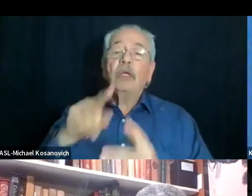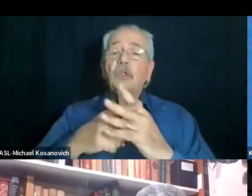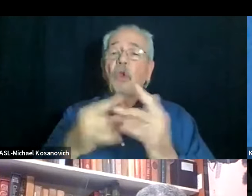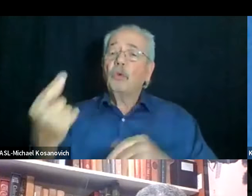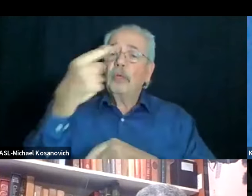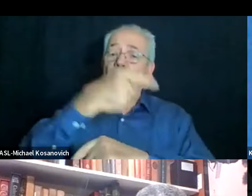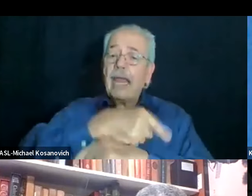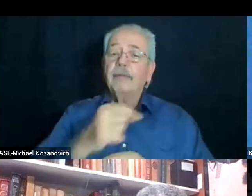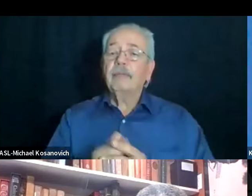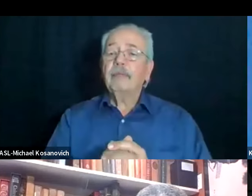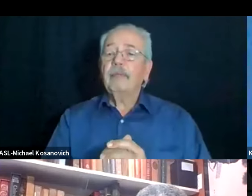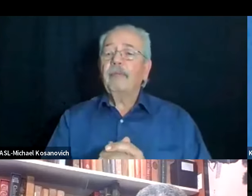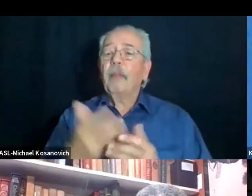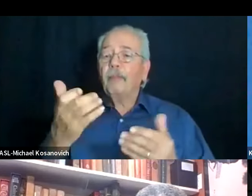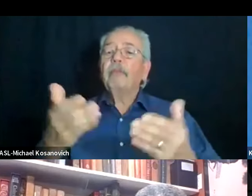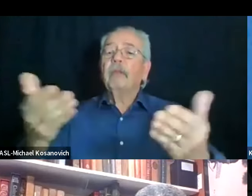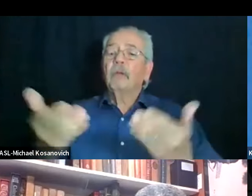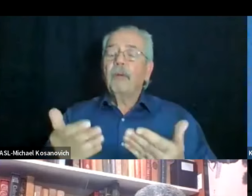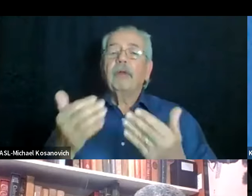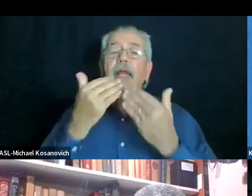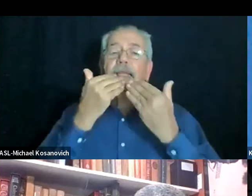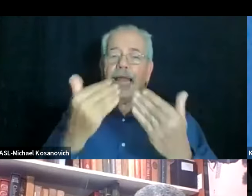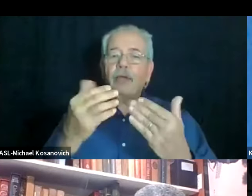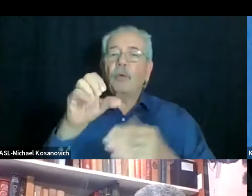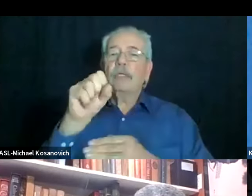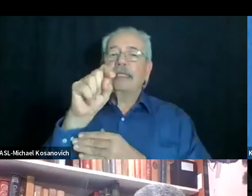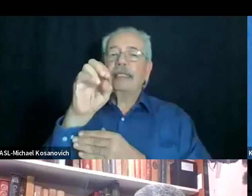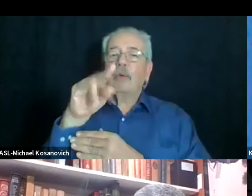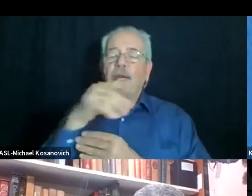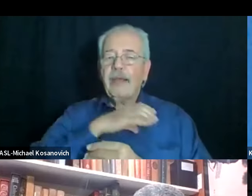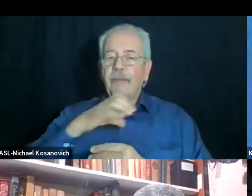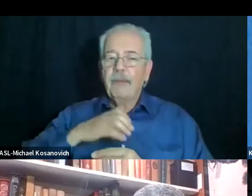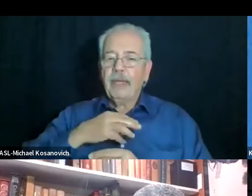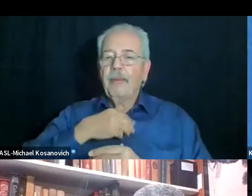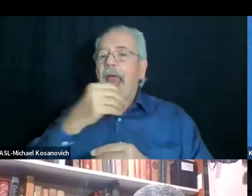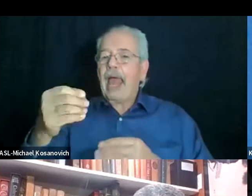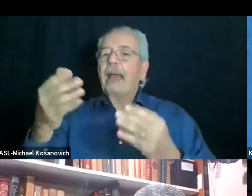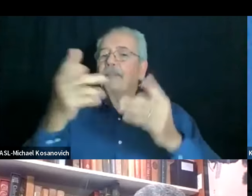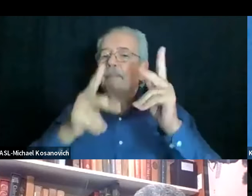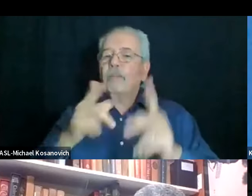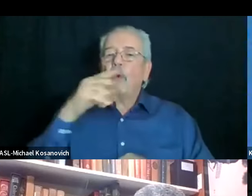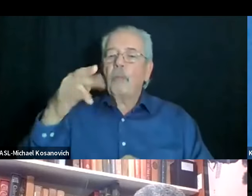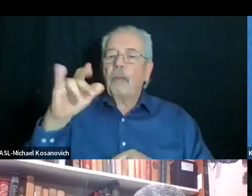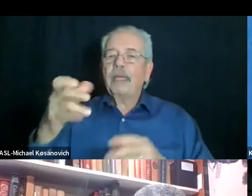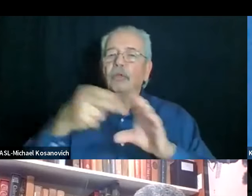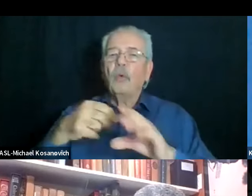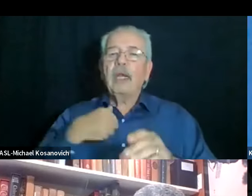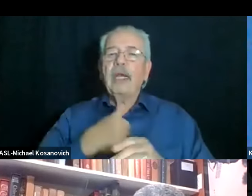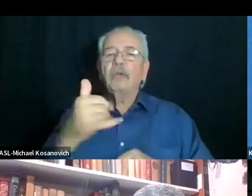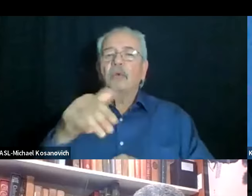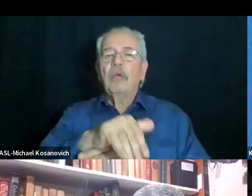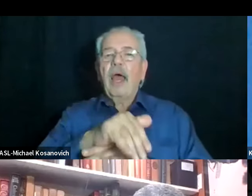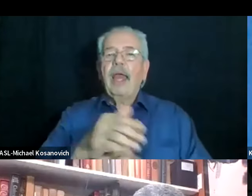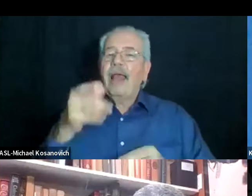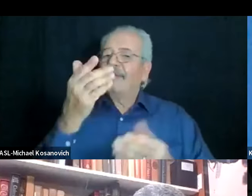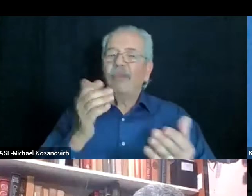just again, welcoming and thanking steering committee members and members of the public who are joining us tonight. This